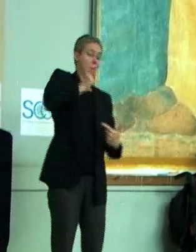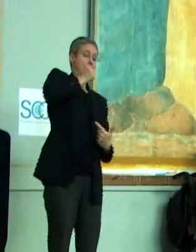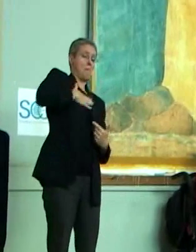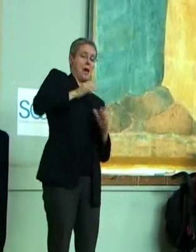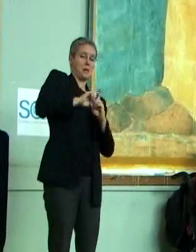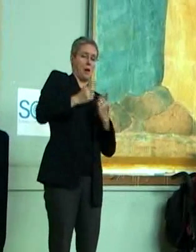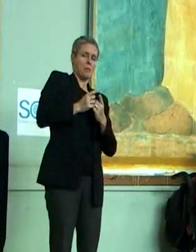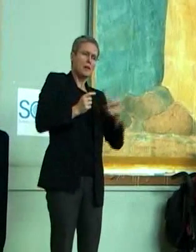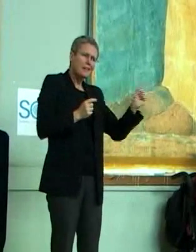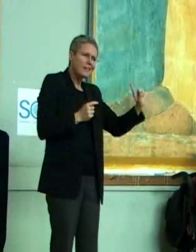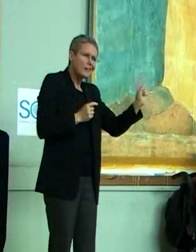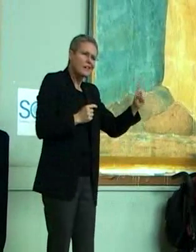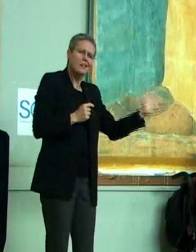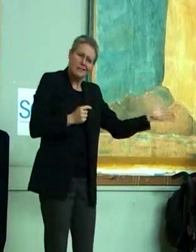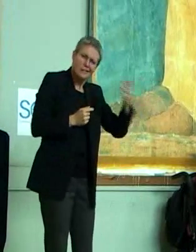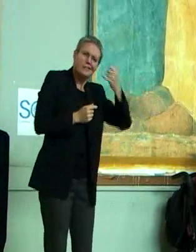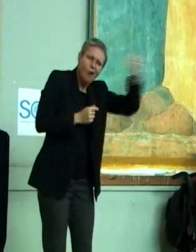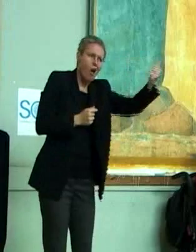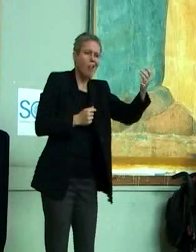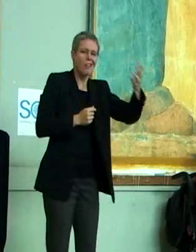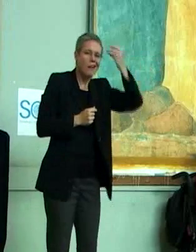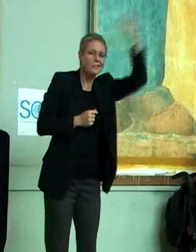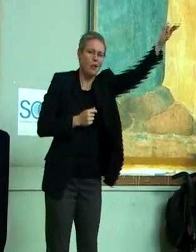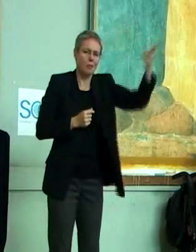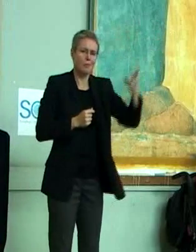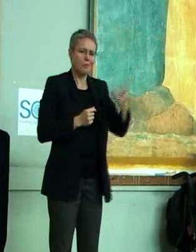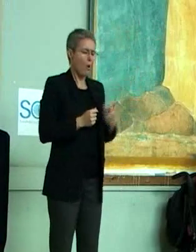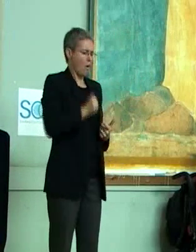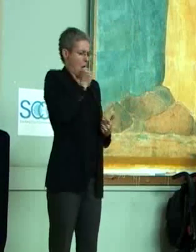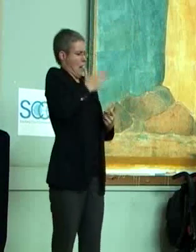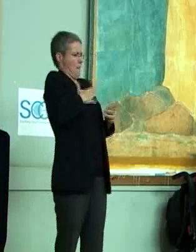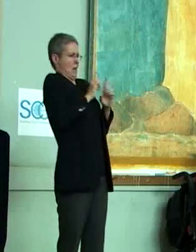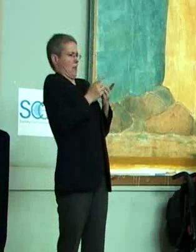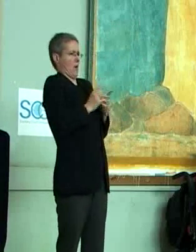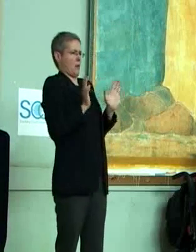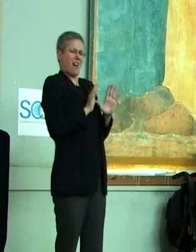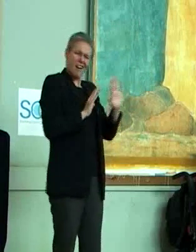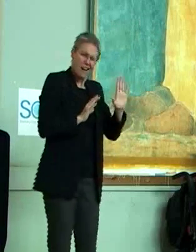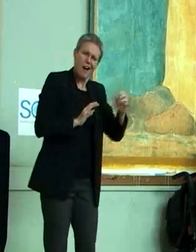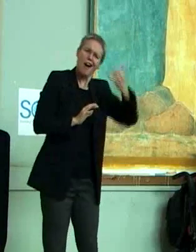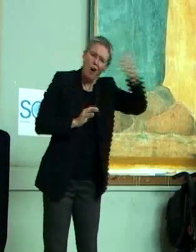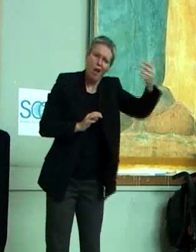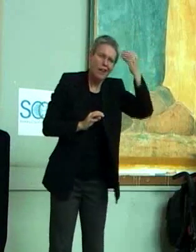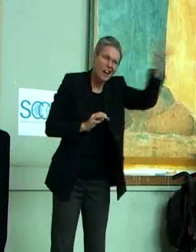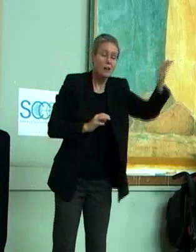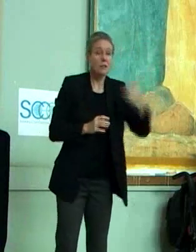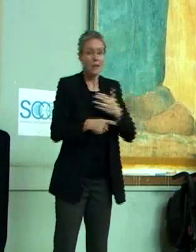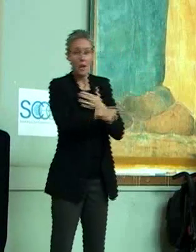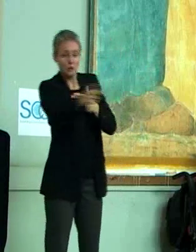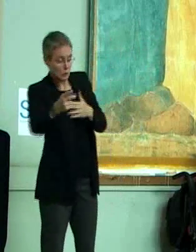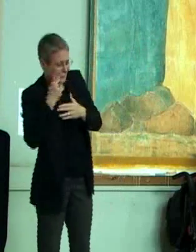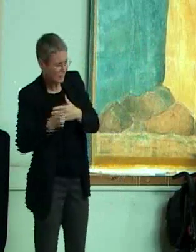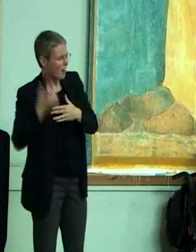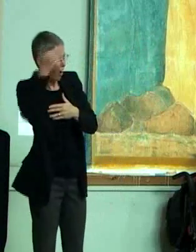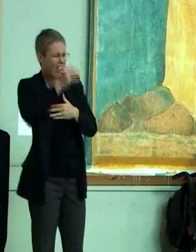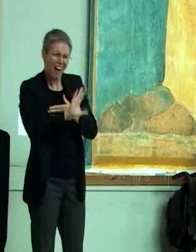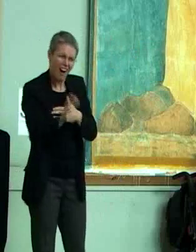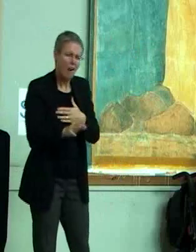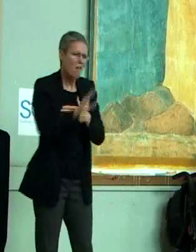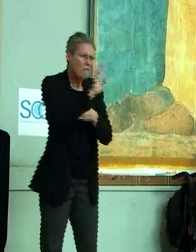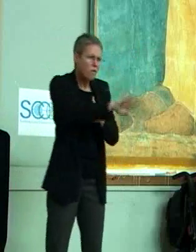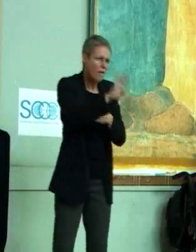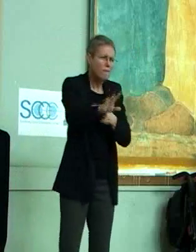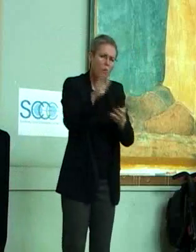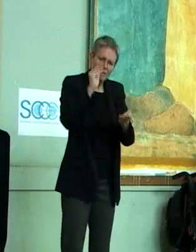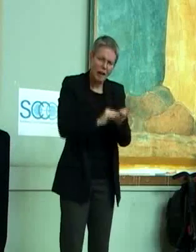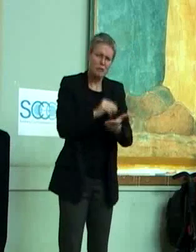in. You shouldn't have to wait till the transportation people have to see it. And we shouldn't have to wait till one of the citizens sees it. There's 44,000. You see City of